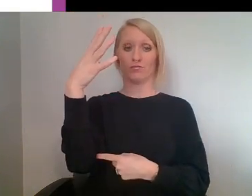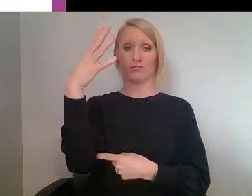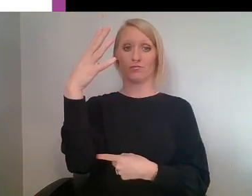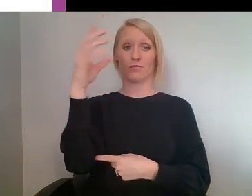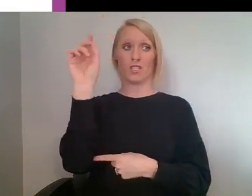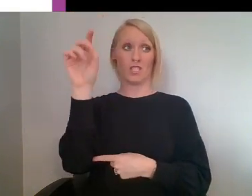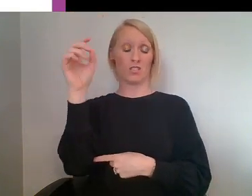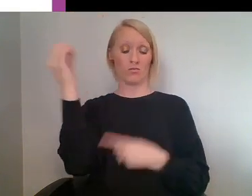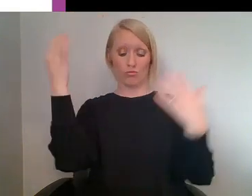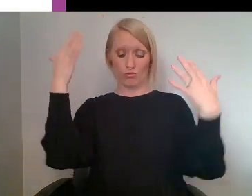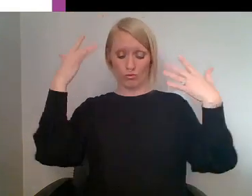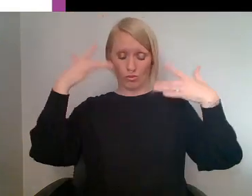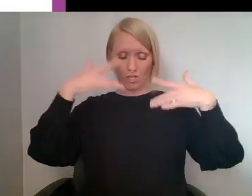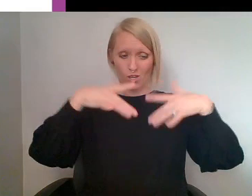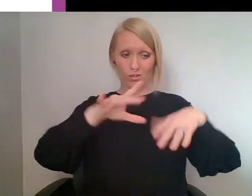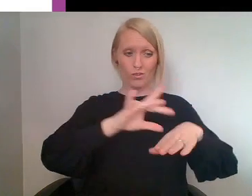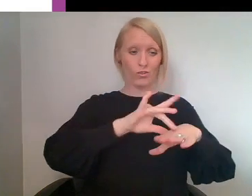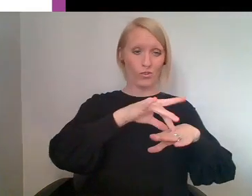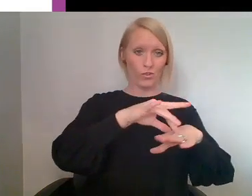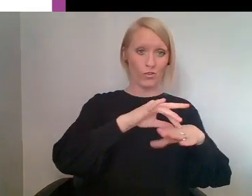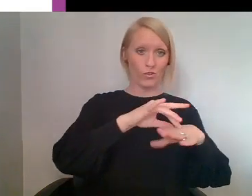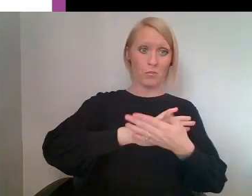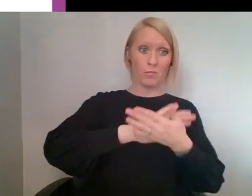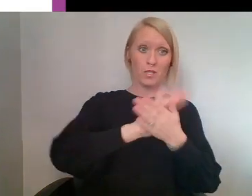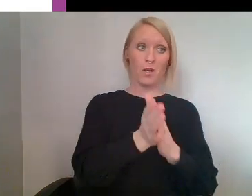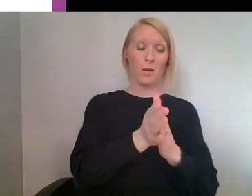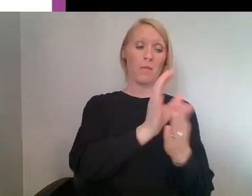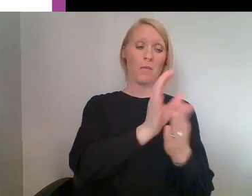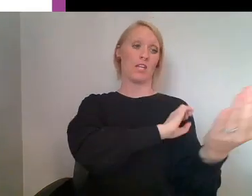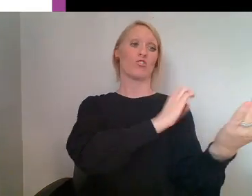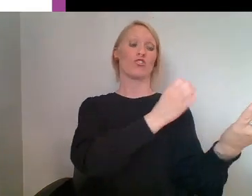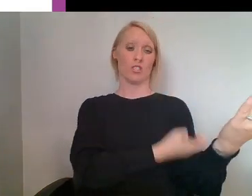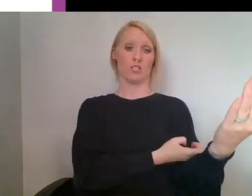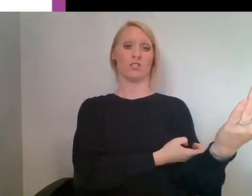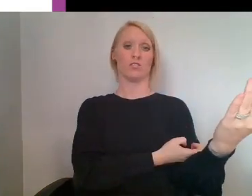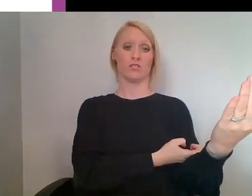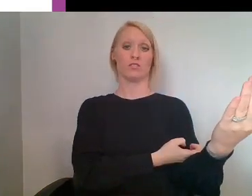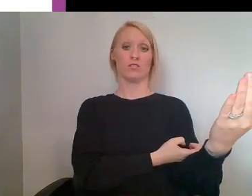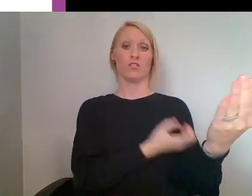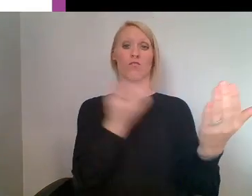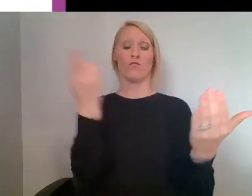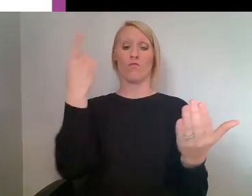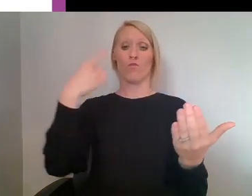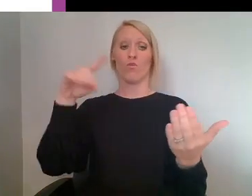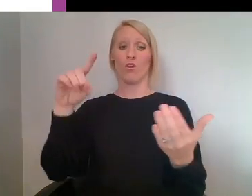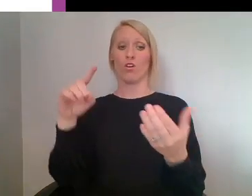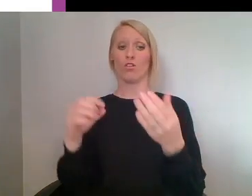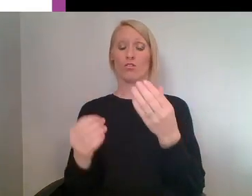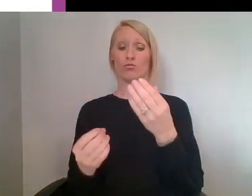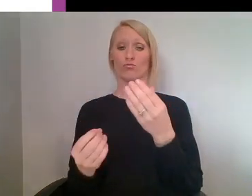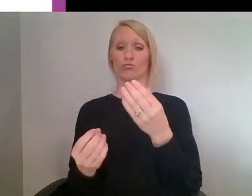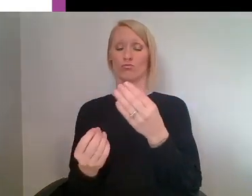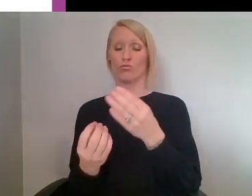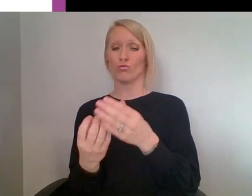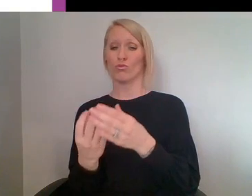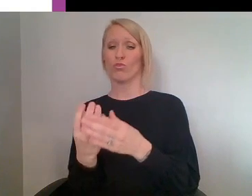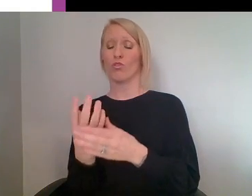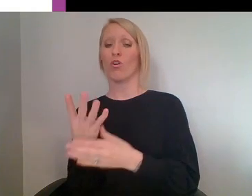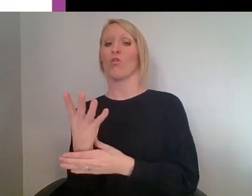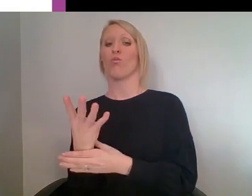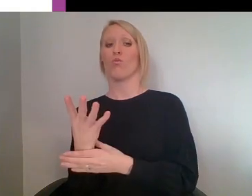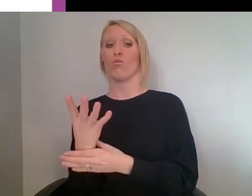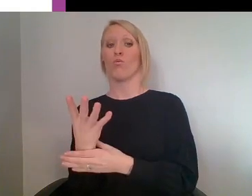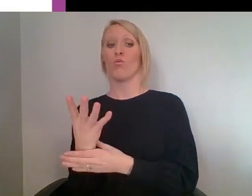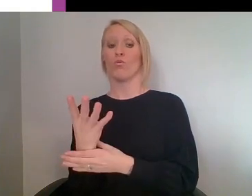the earth, there's no energy going towards our producers. So the producers are going to be kind of like tier one of this food